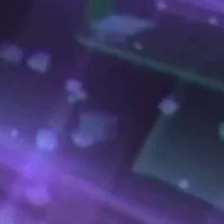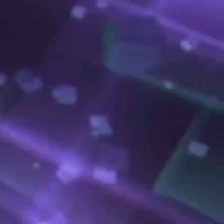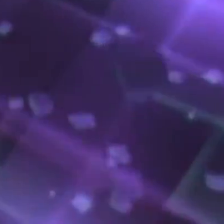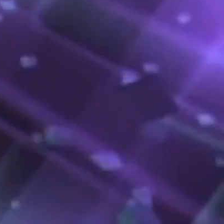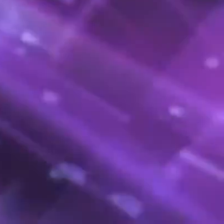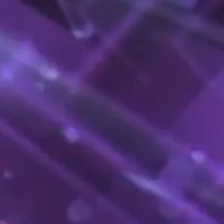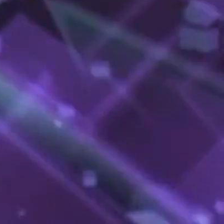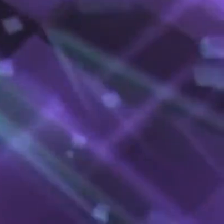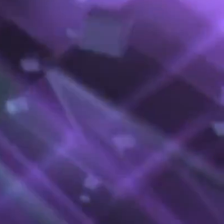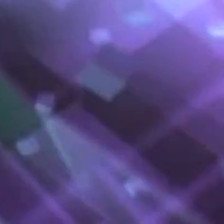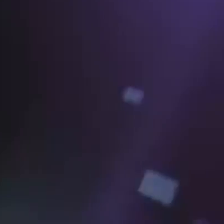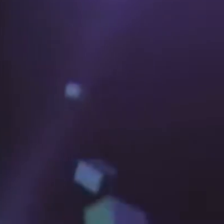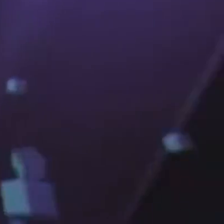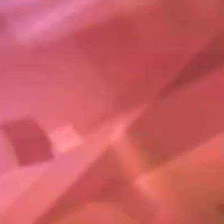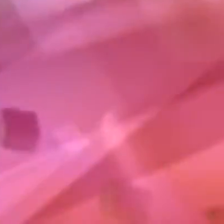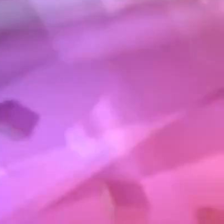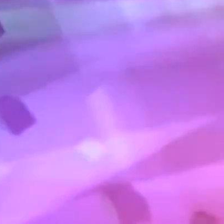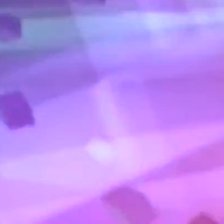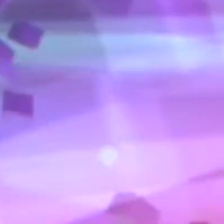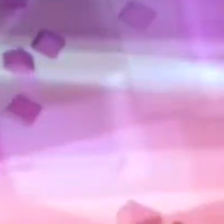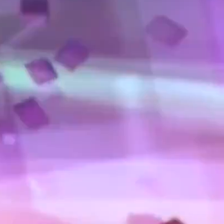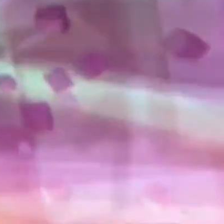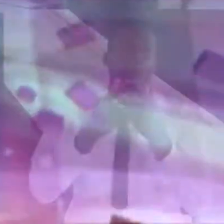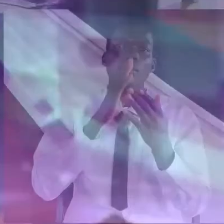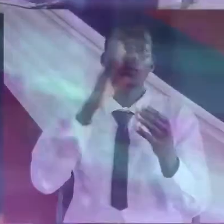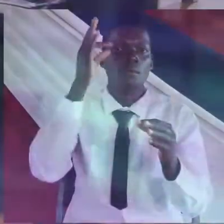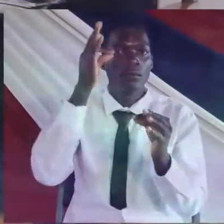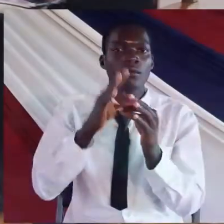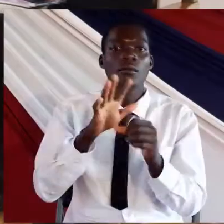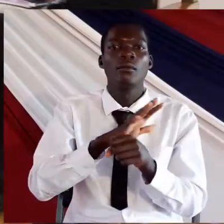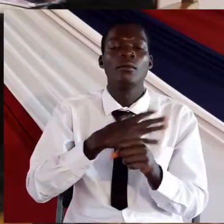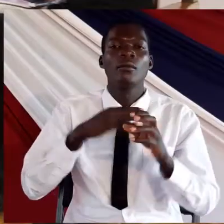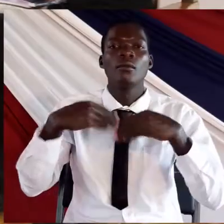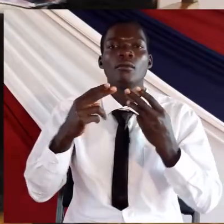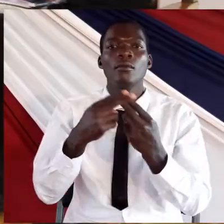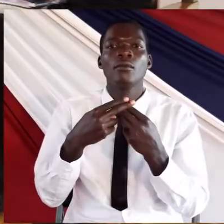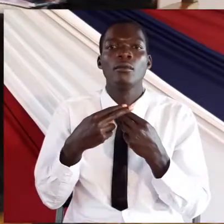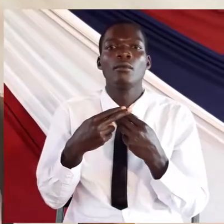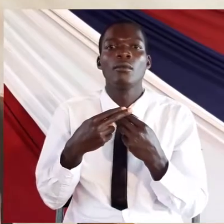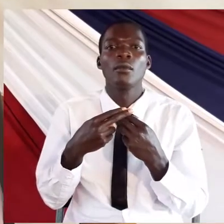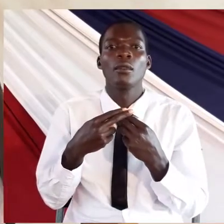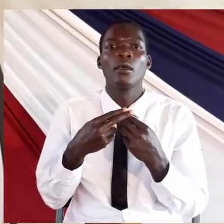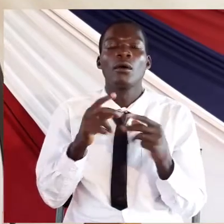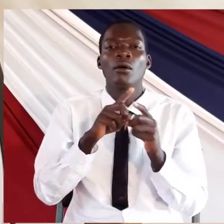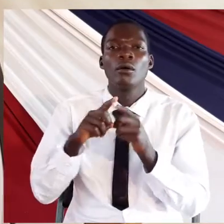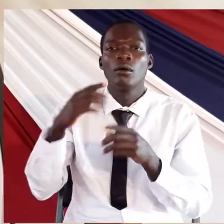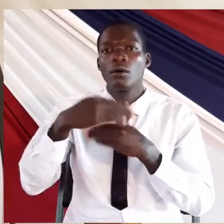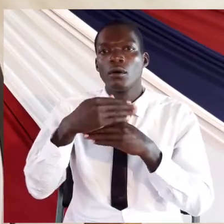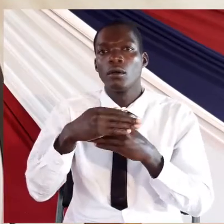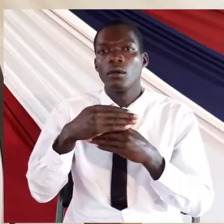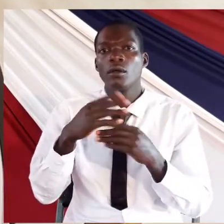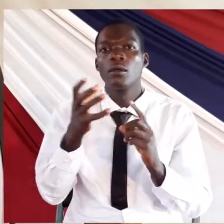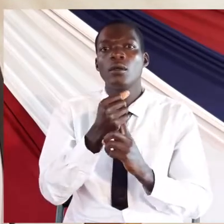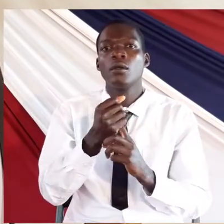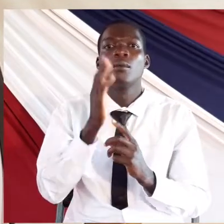Sabbath. We thank God for being faithful, for keeping us safe. And we are almost completing the